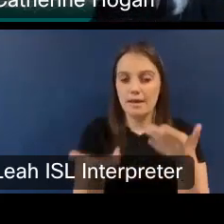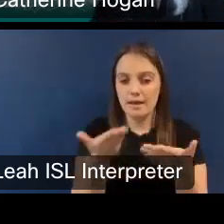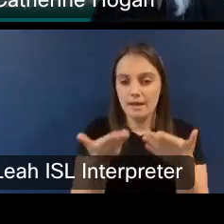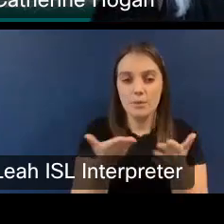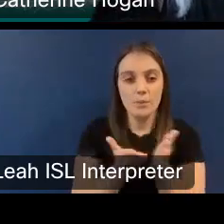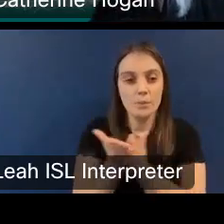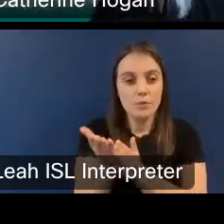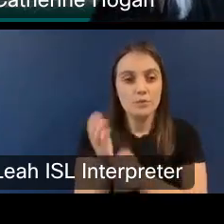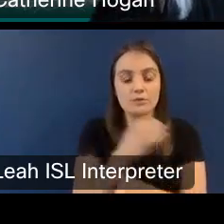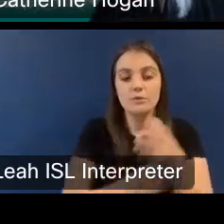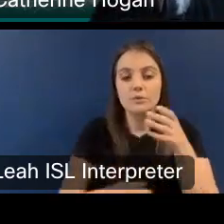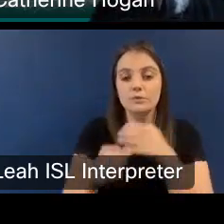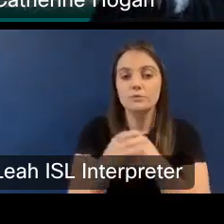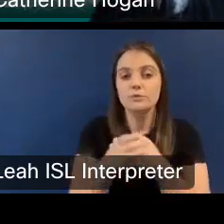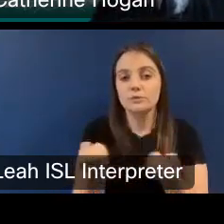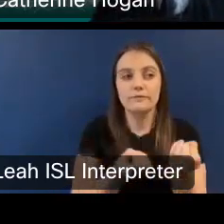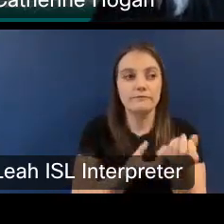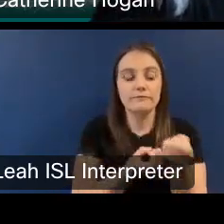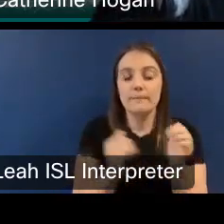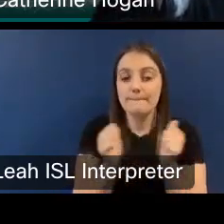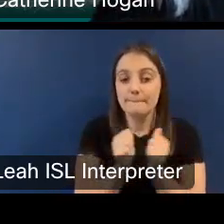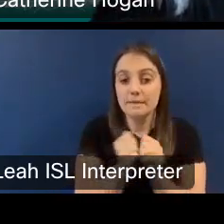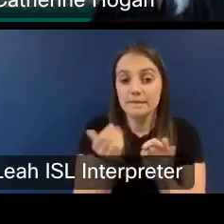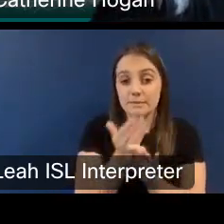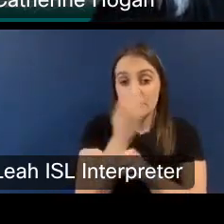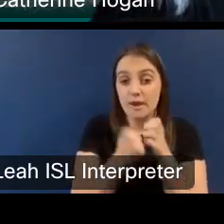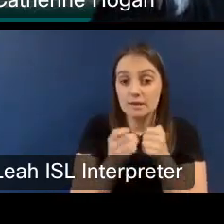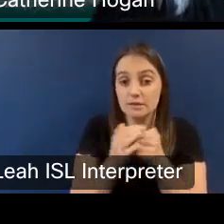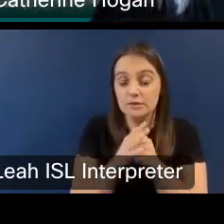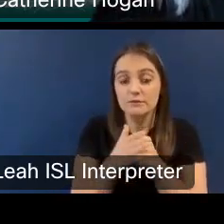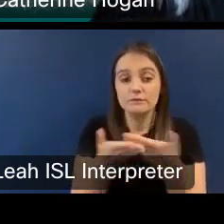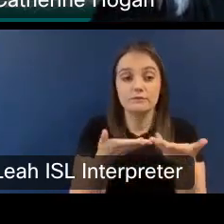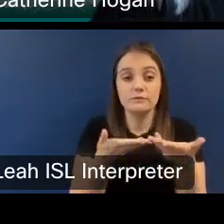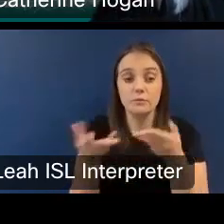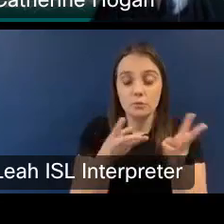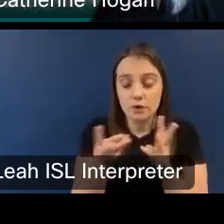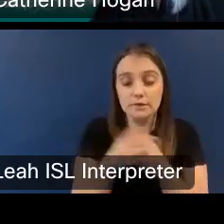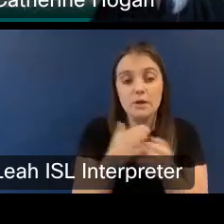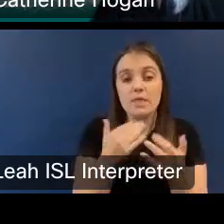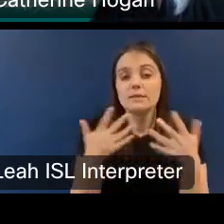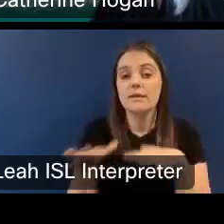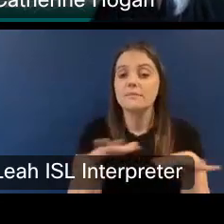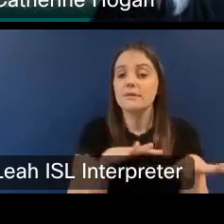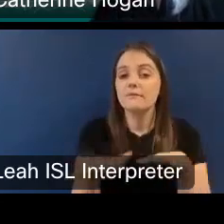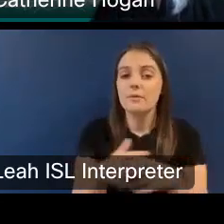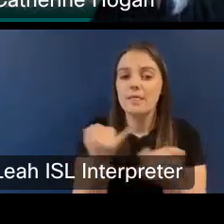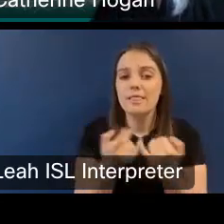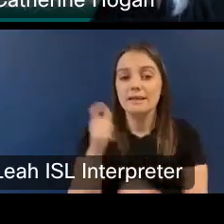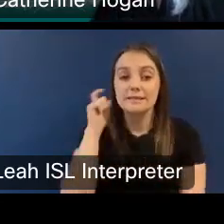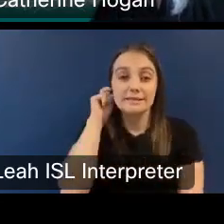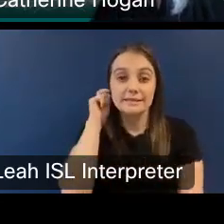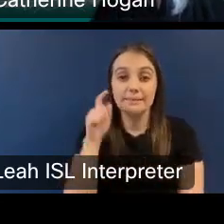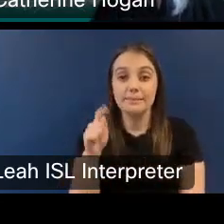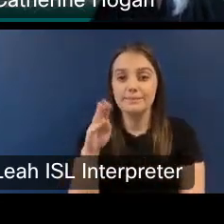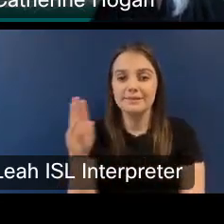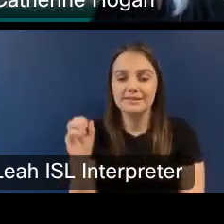shift handovers, safety pauses, safety huddles, but it's often informal. So, you know, sharing tips at bedsides, and for those of